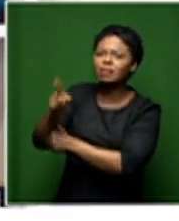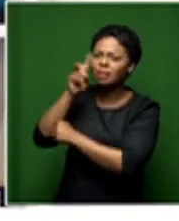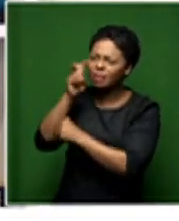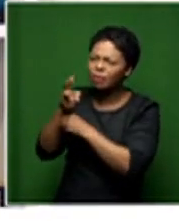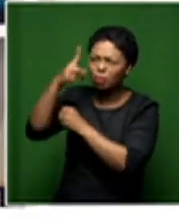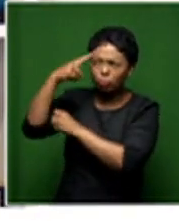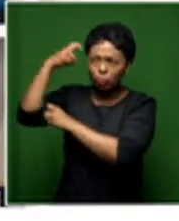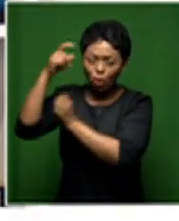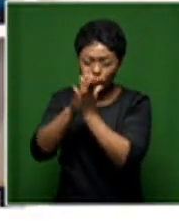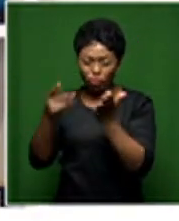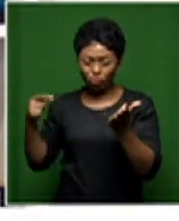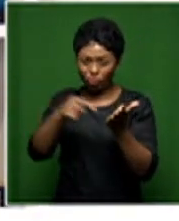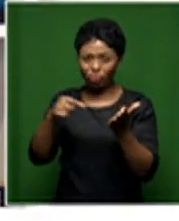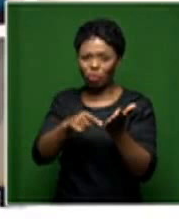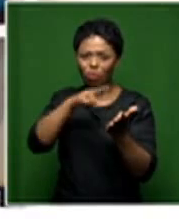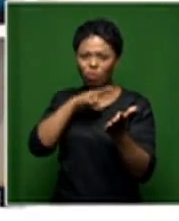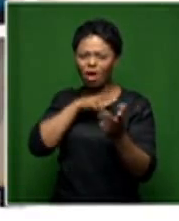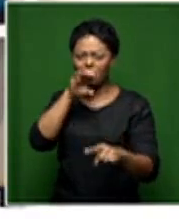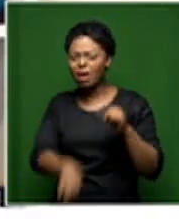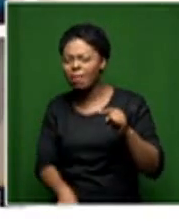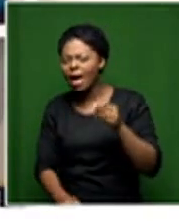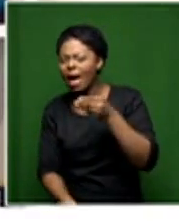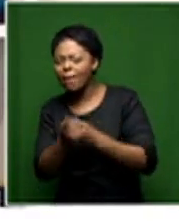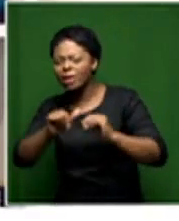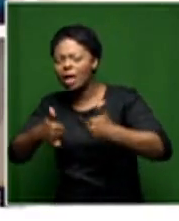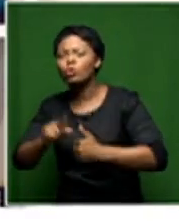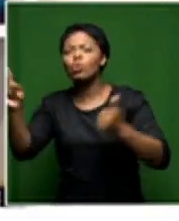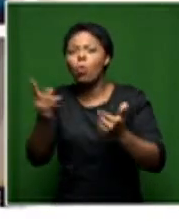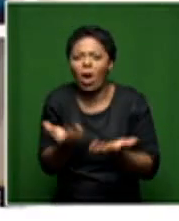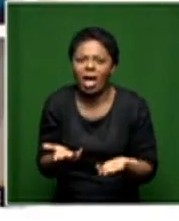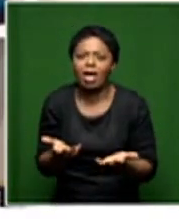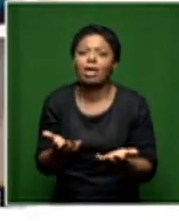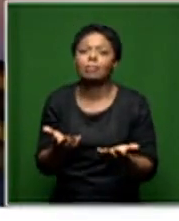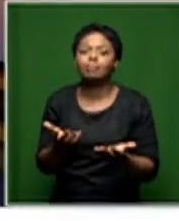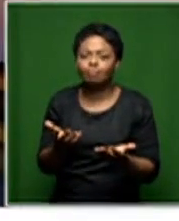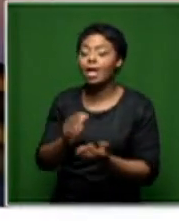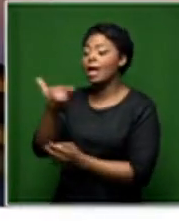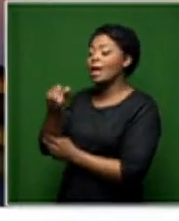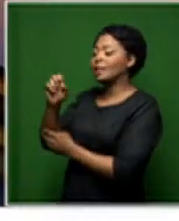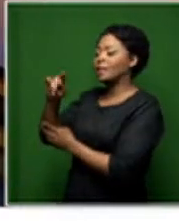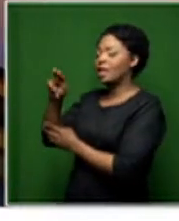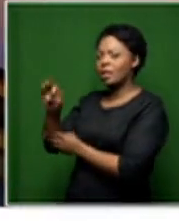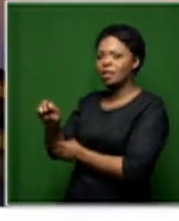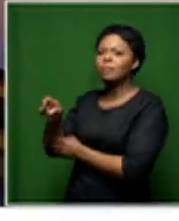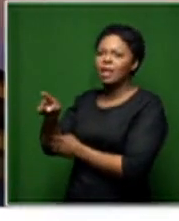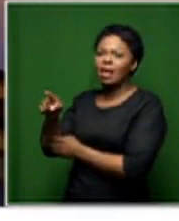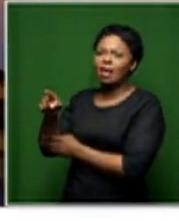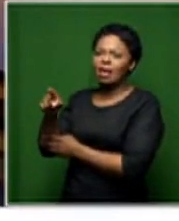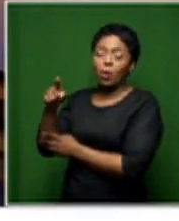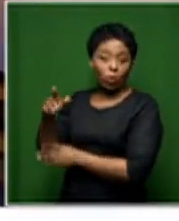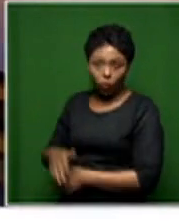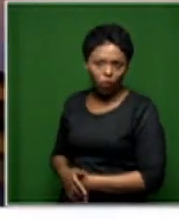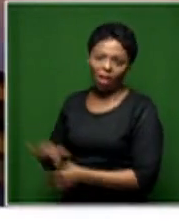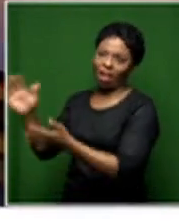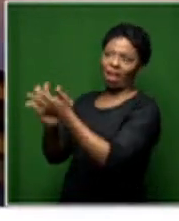and see where are the loopholes in our justice system. Why is it so hard? Jackie, unfortunately, we're out of time. But, with you, I can go on and on and on. But